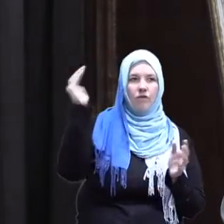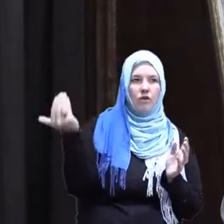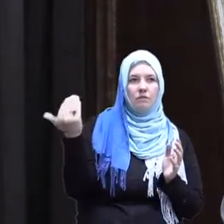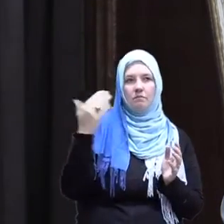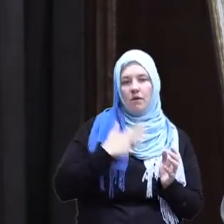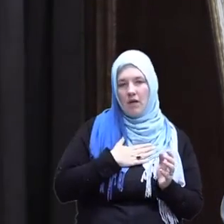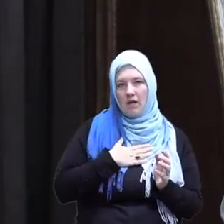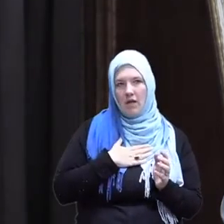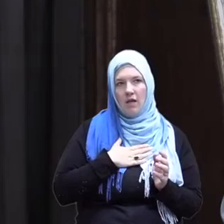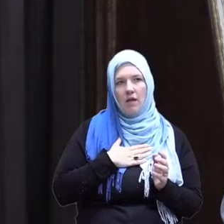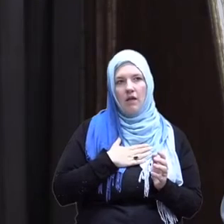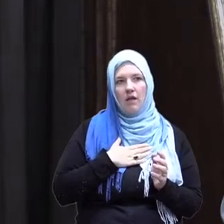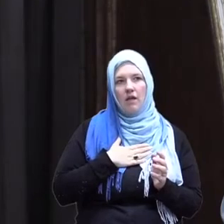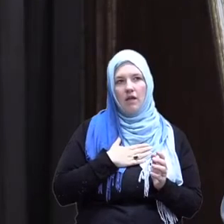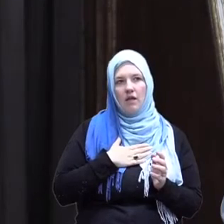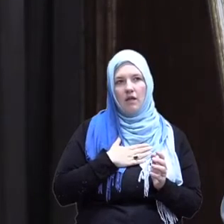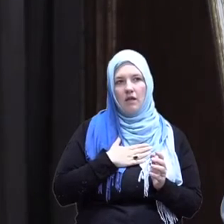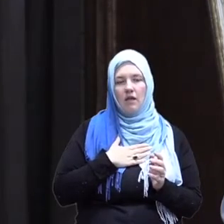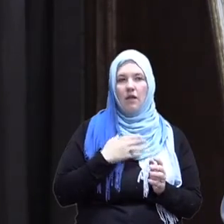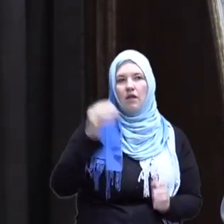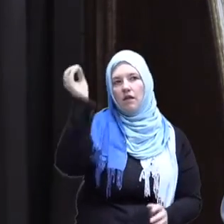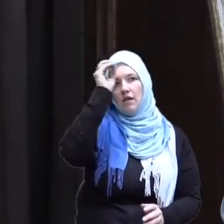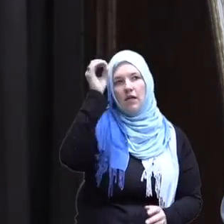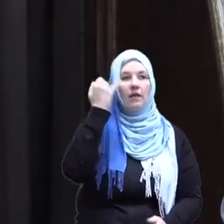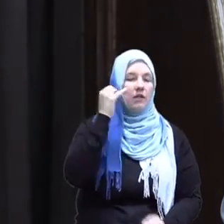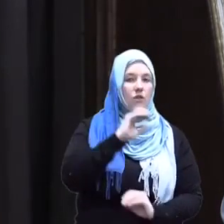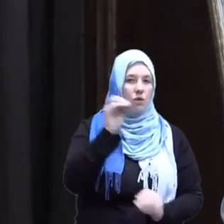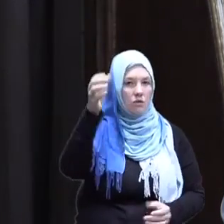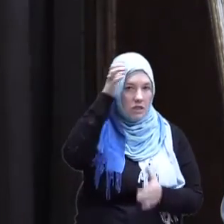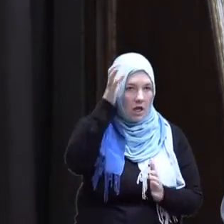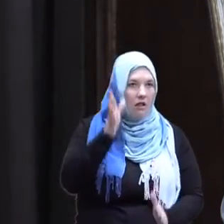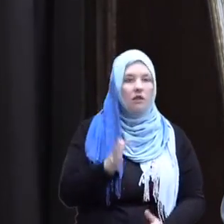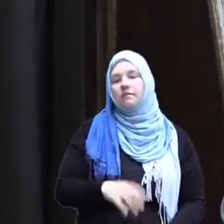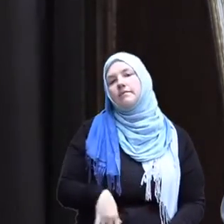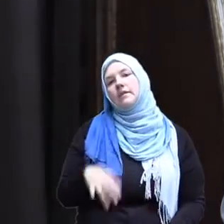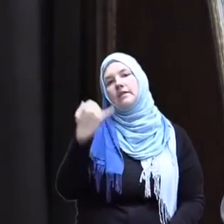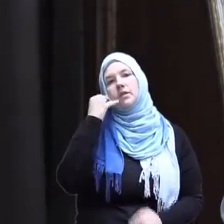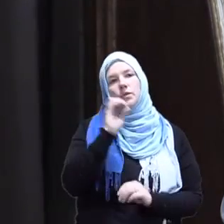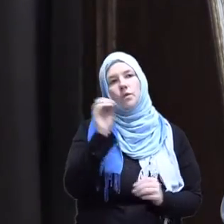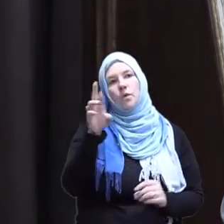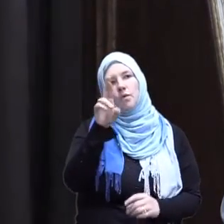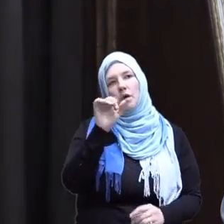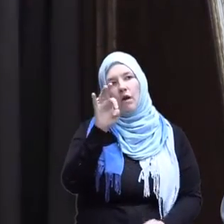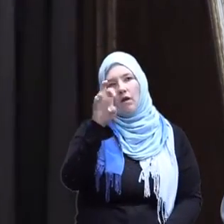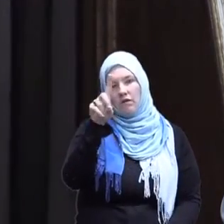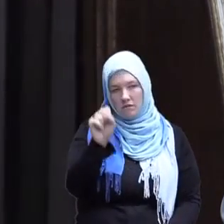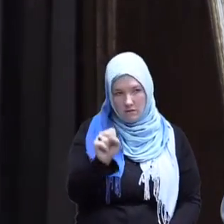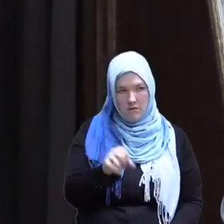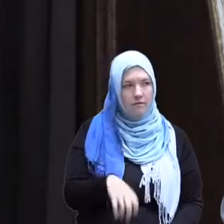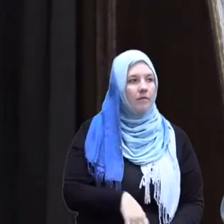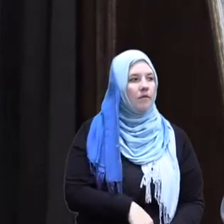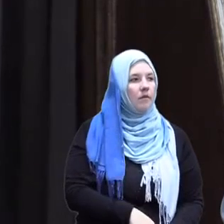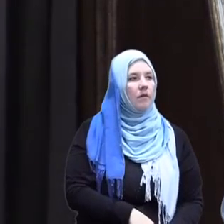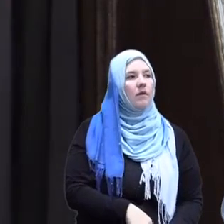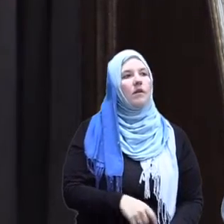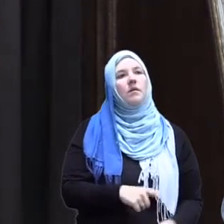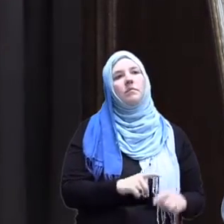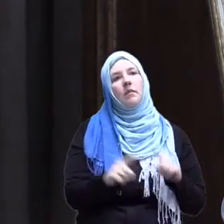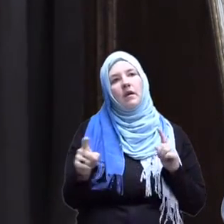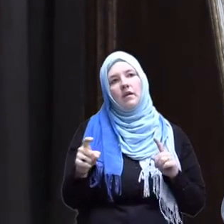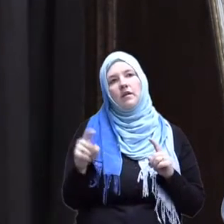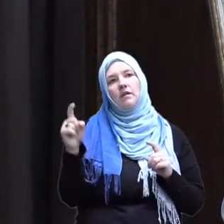could ever win. As if there are no scholars, as if there are no records. But even that,